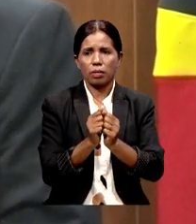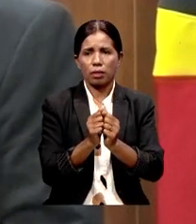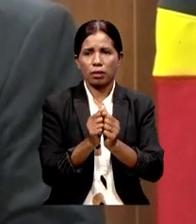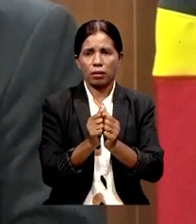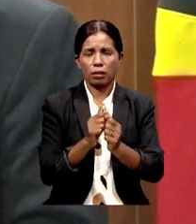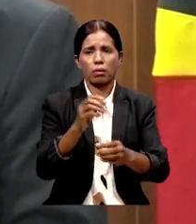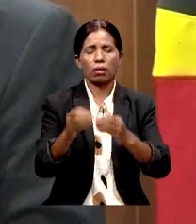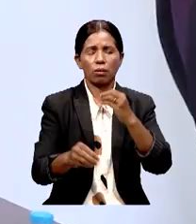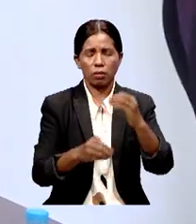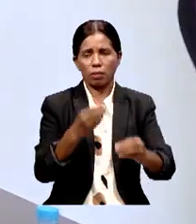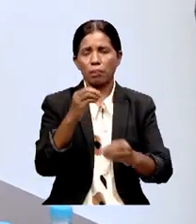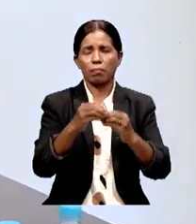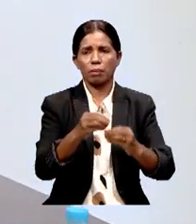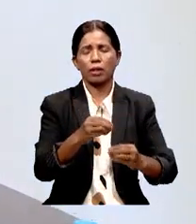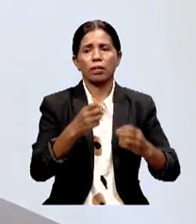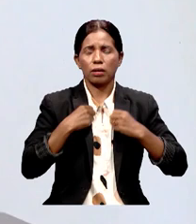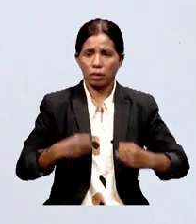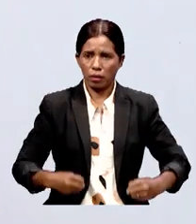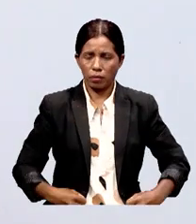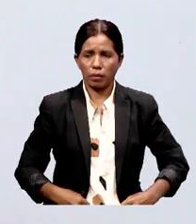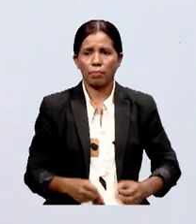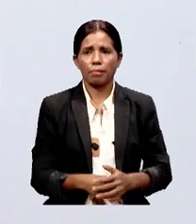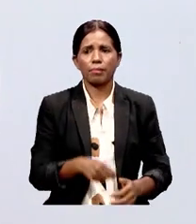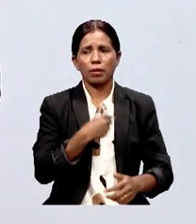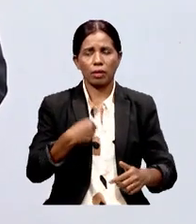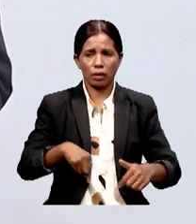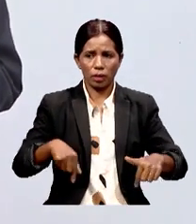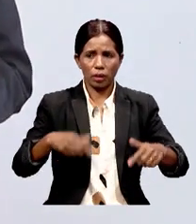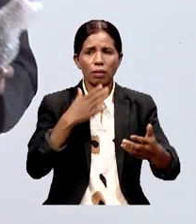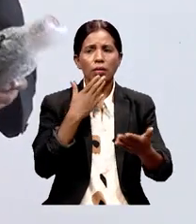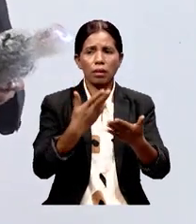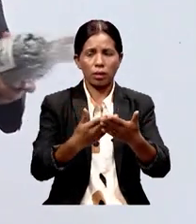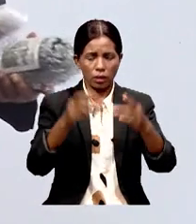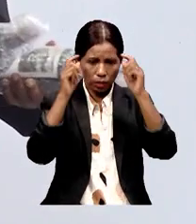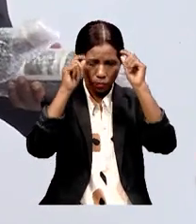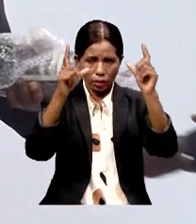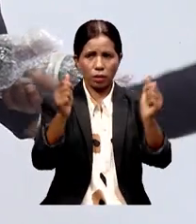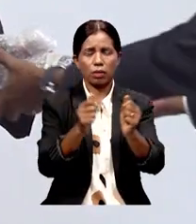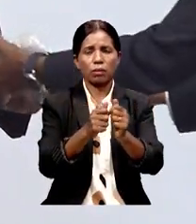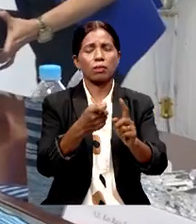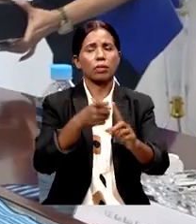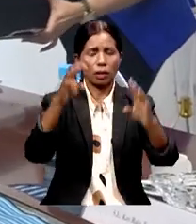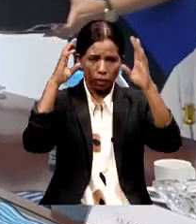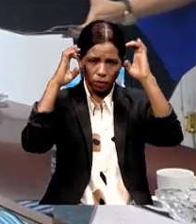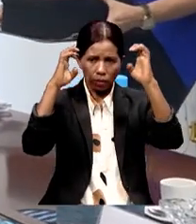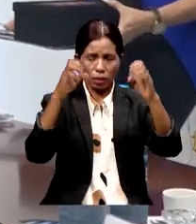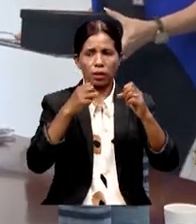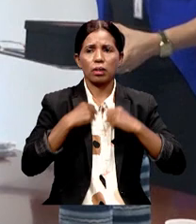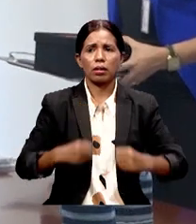health concerns. Durante a China e a cooperação dia com Timor-Leste, o Rússia setor educação, a